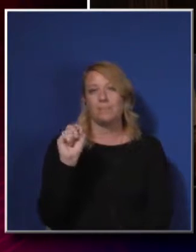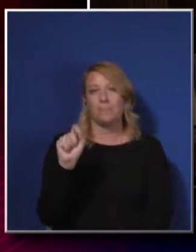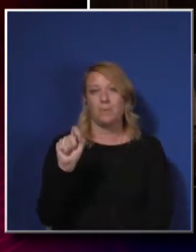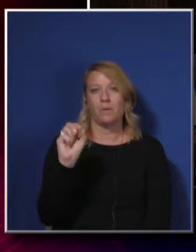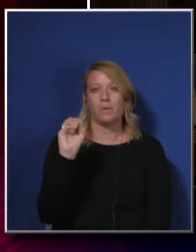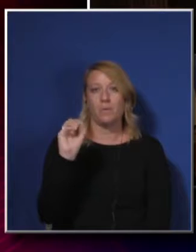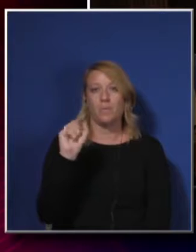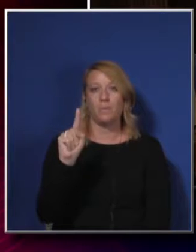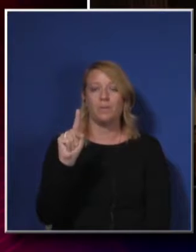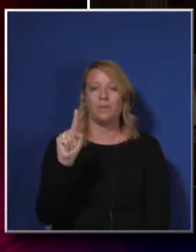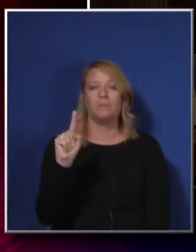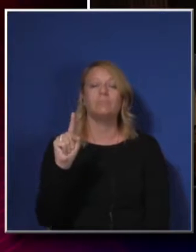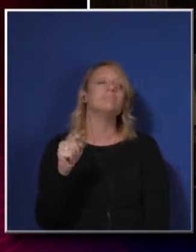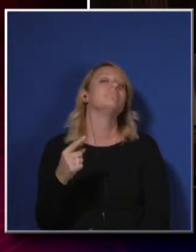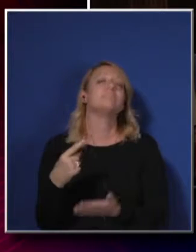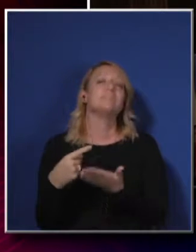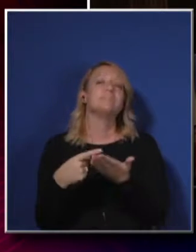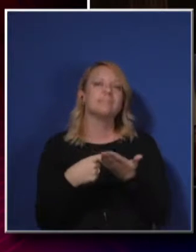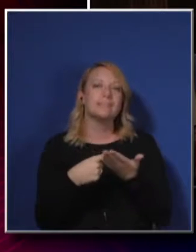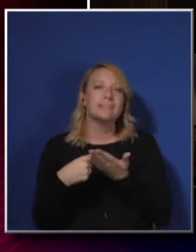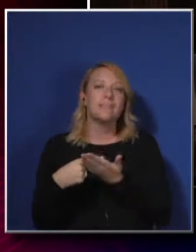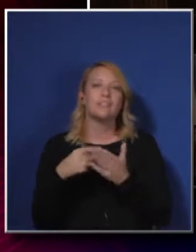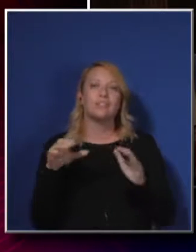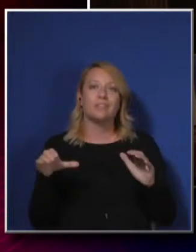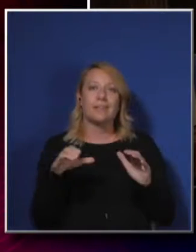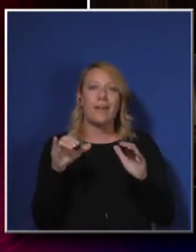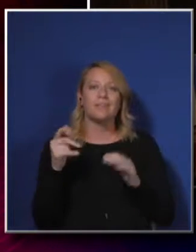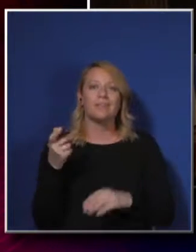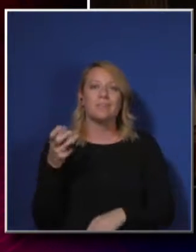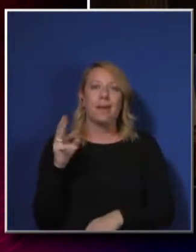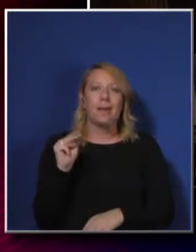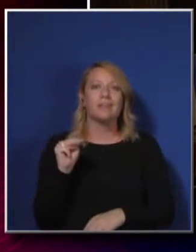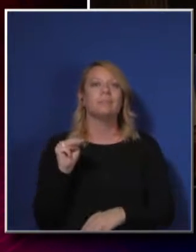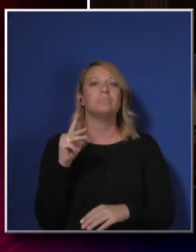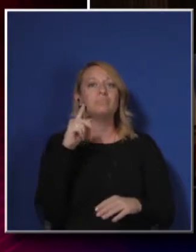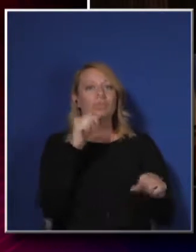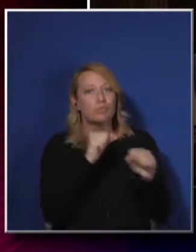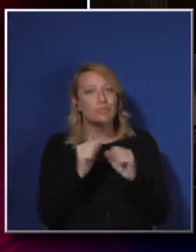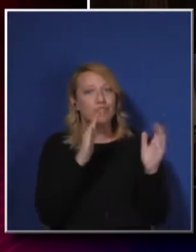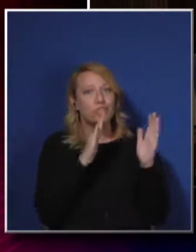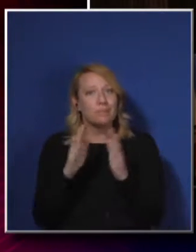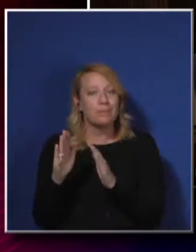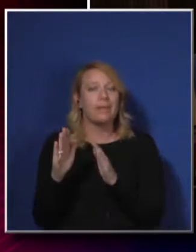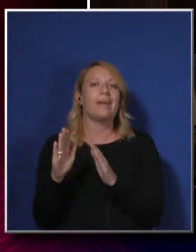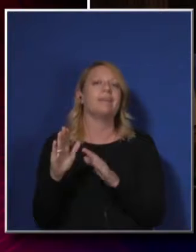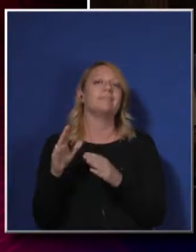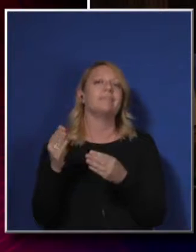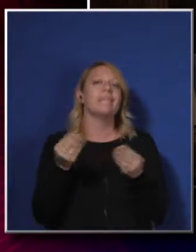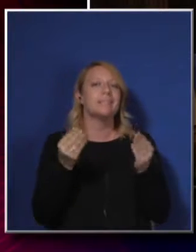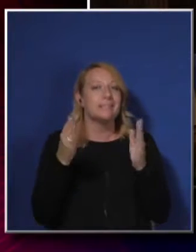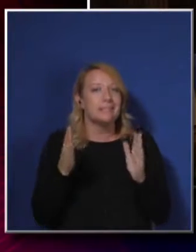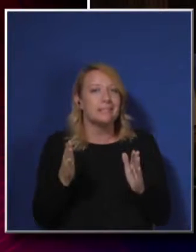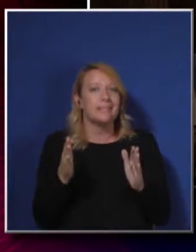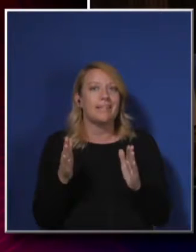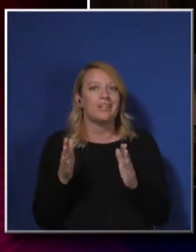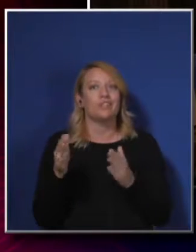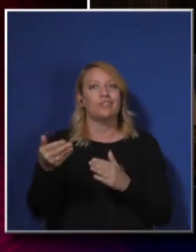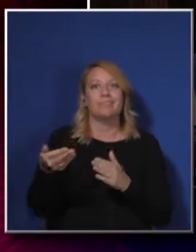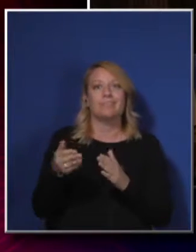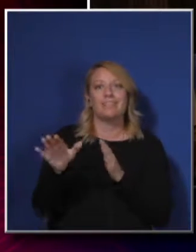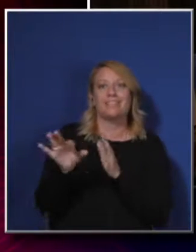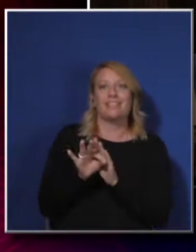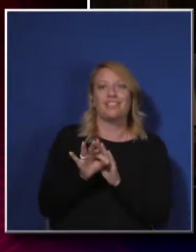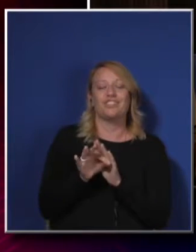7.01, discussion action items, strategic plan facilitator selection. You get to hear from me again.